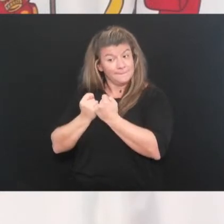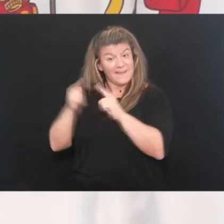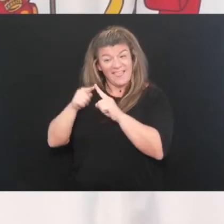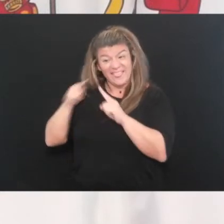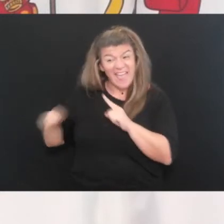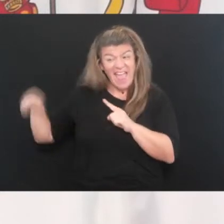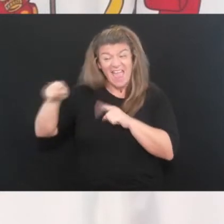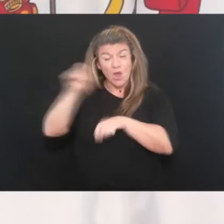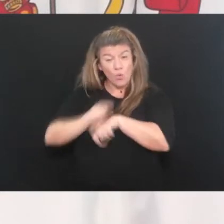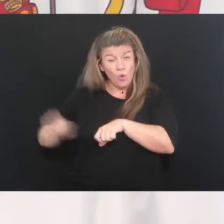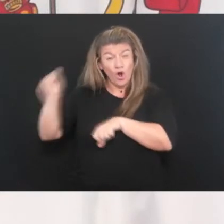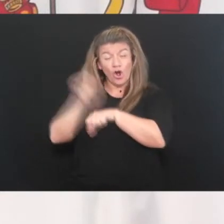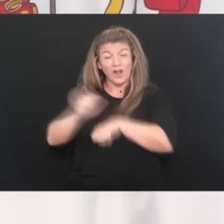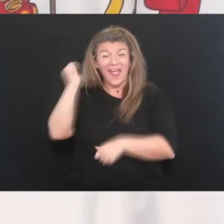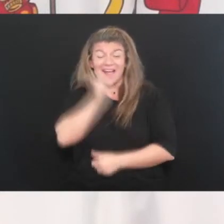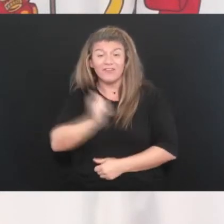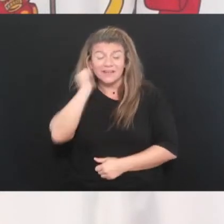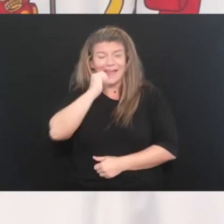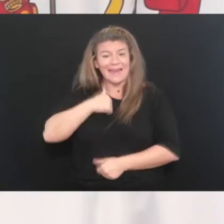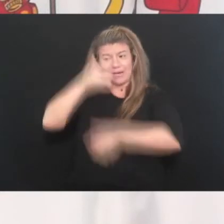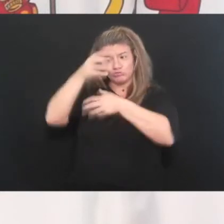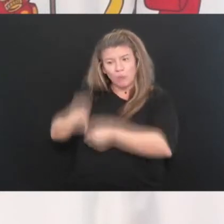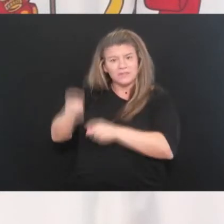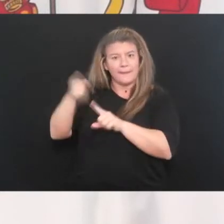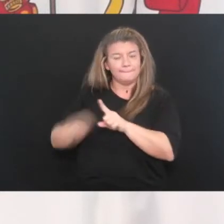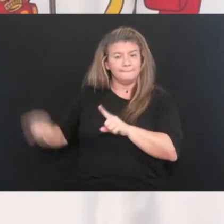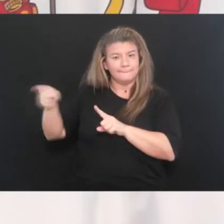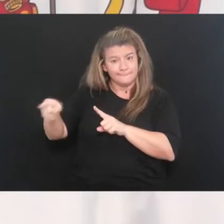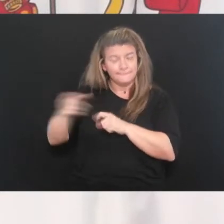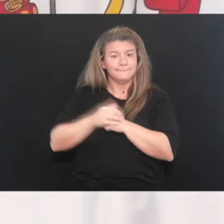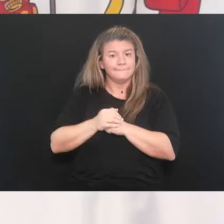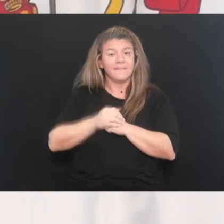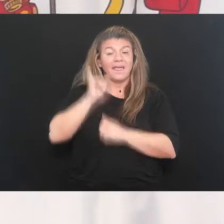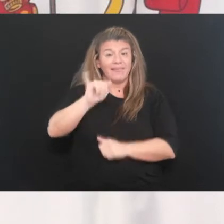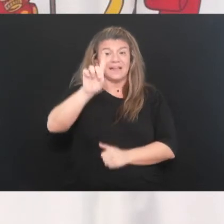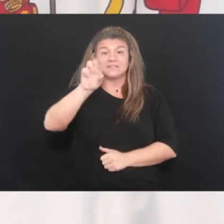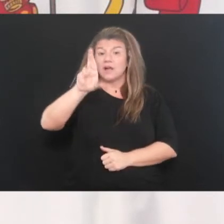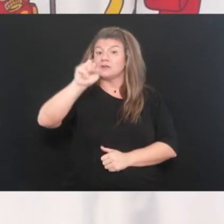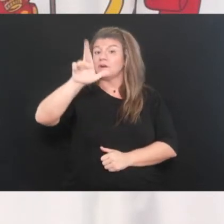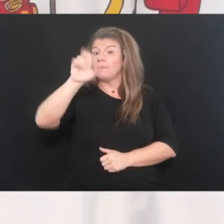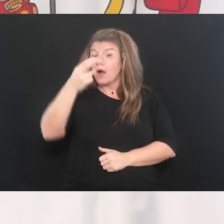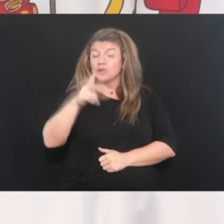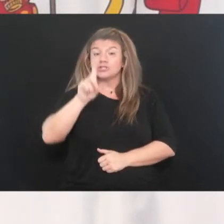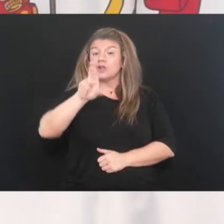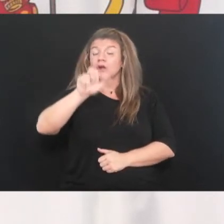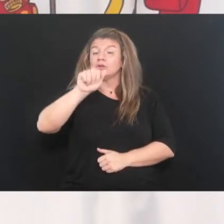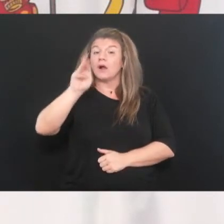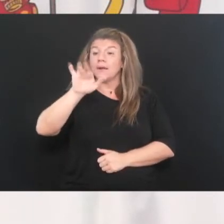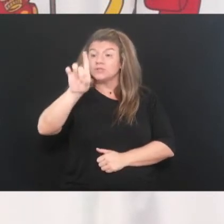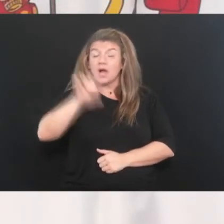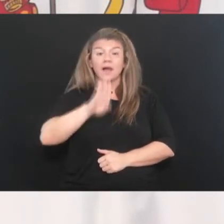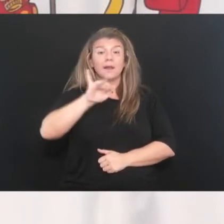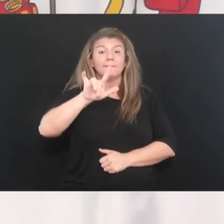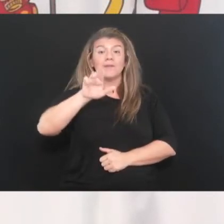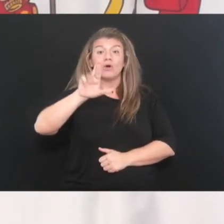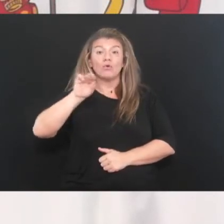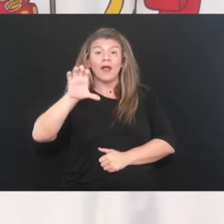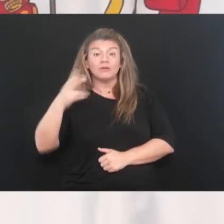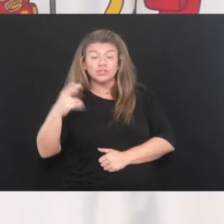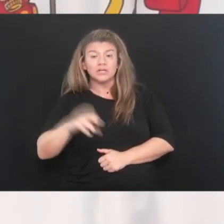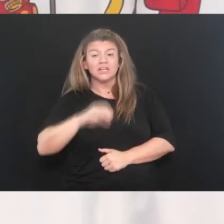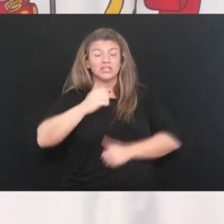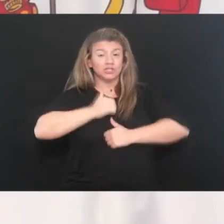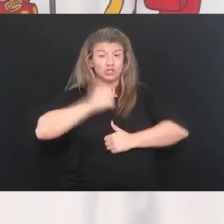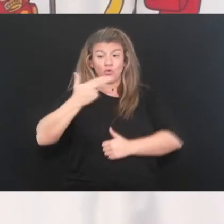every day, and I have incredible faith in the experts. And that's Dr. Marsh, Dr. Amjad, Bill Crouch,